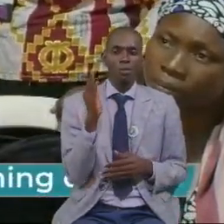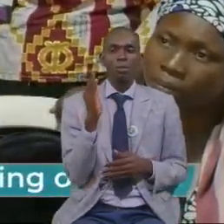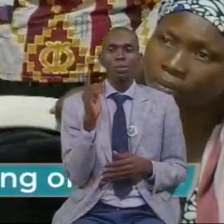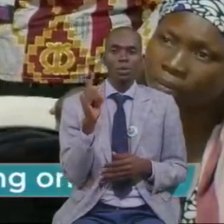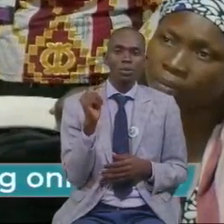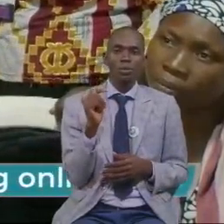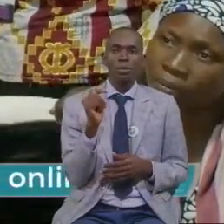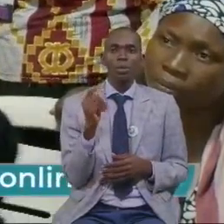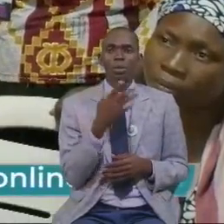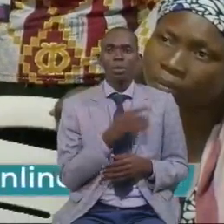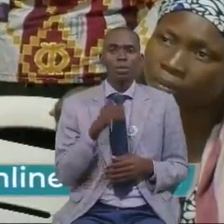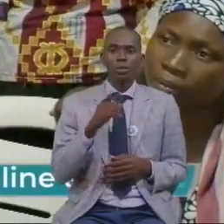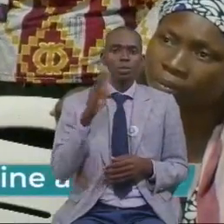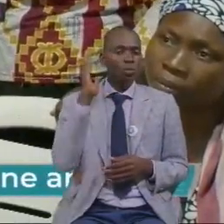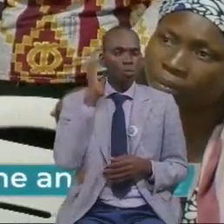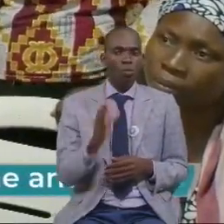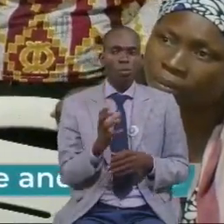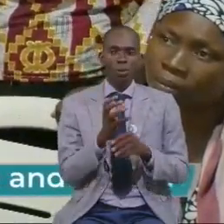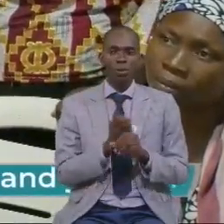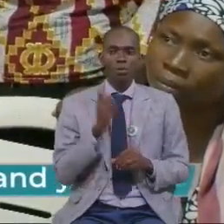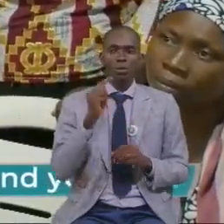And you will hear testimony tonight.